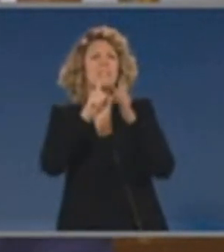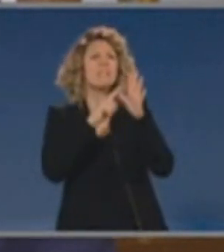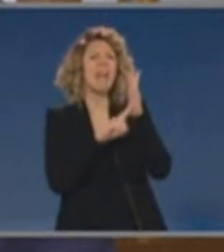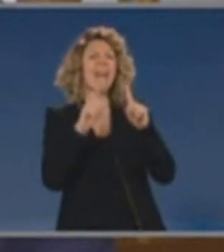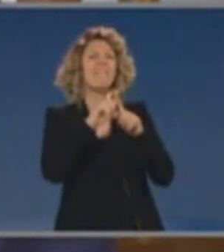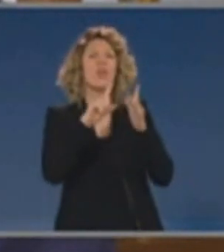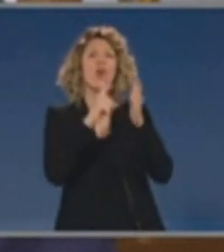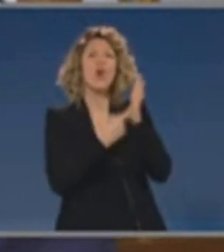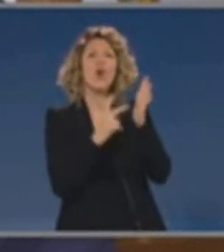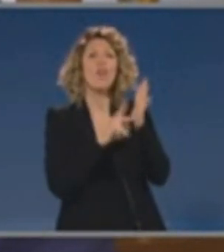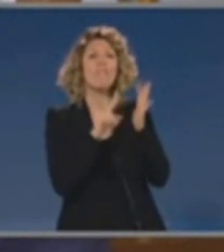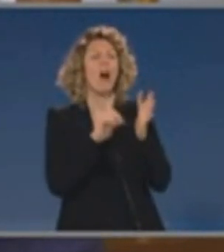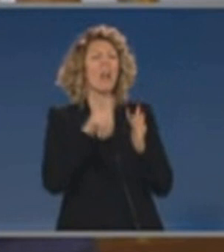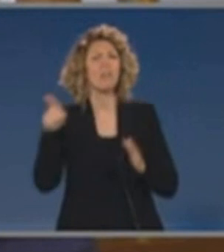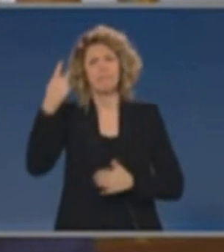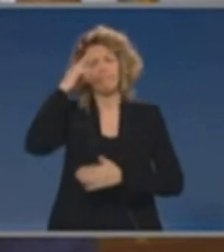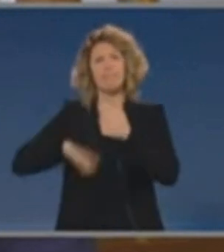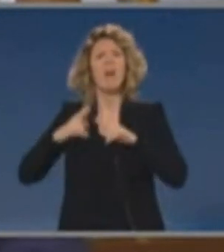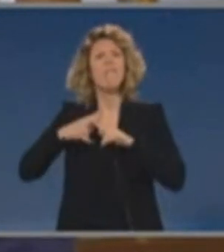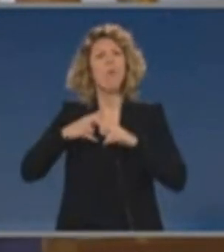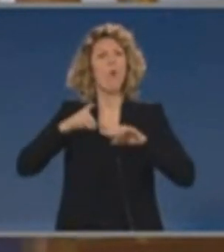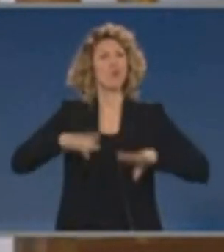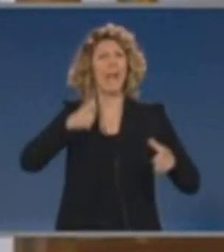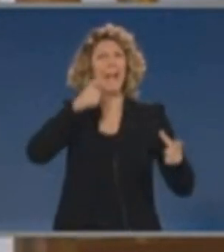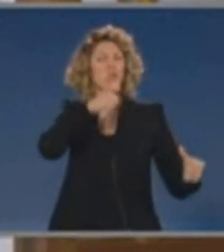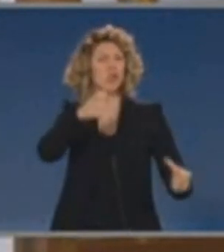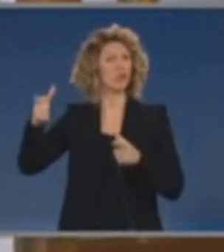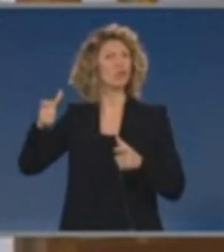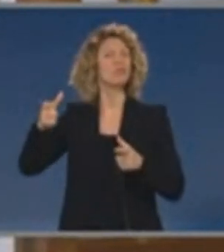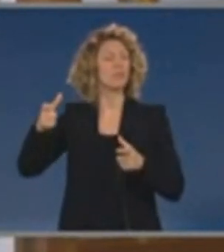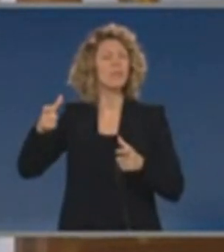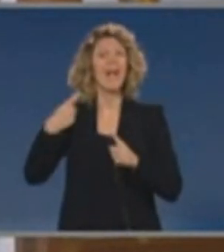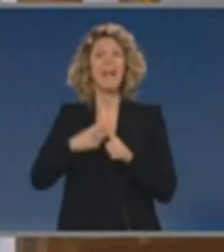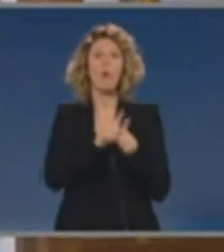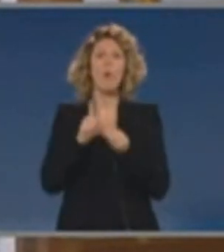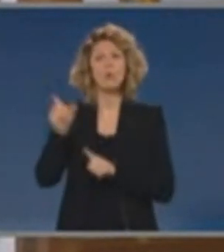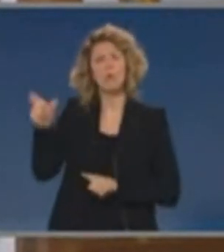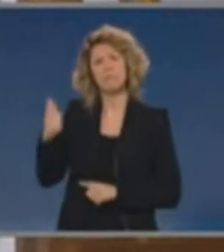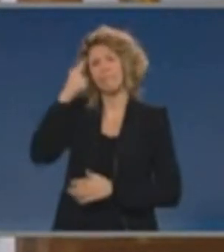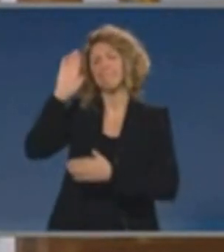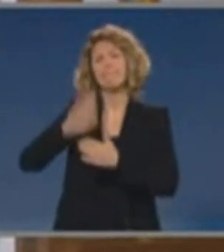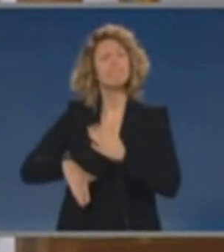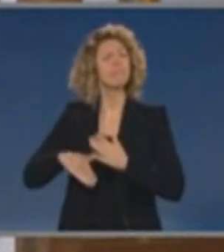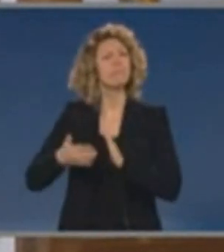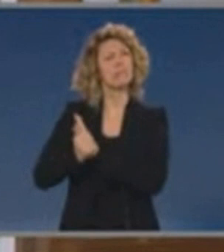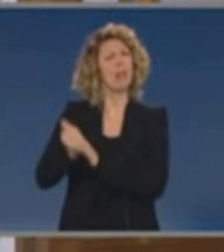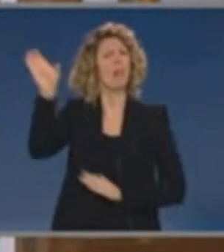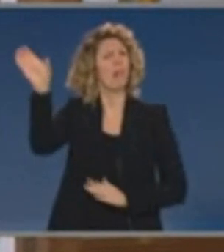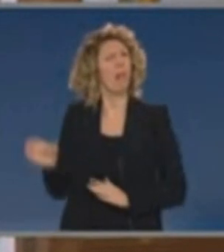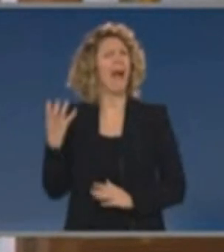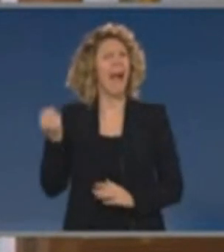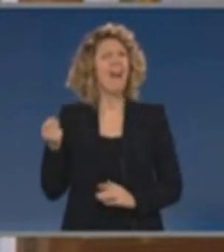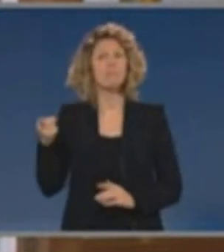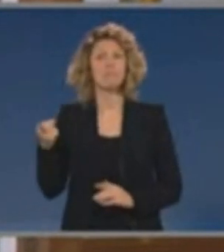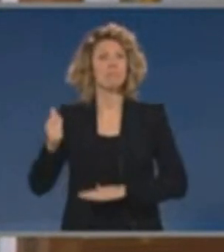Irvine, a former security agency head, but also a very distinguished diplomat.